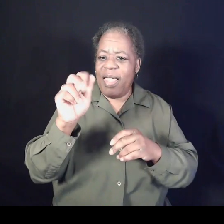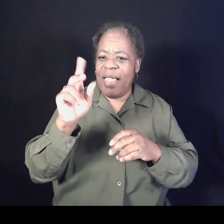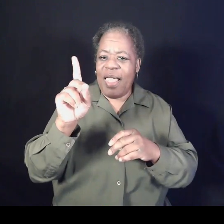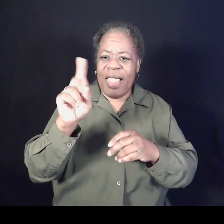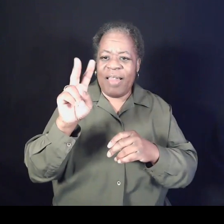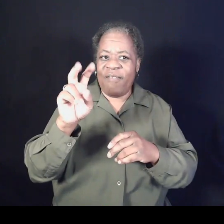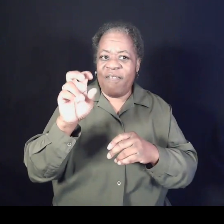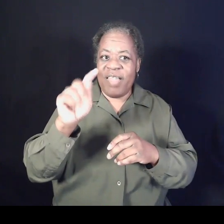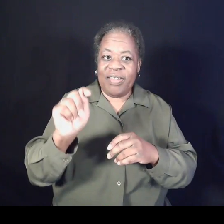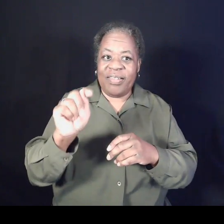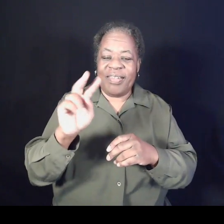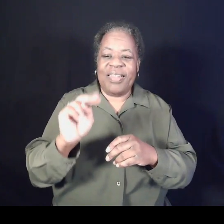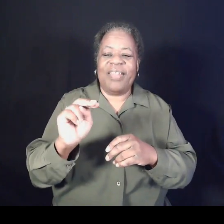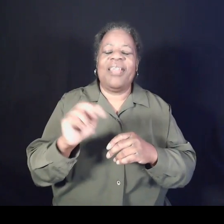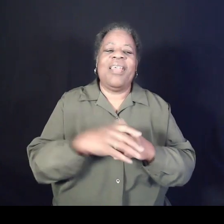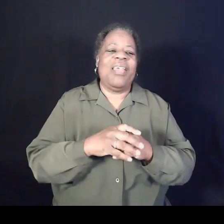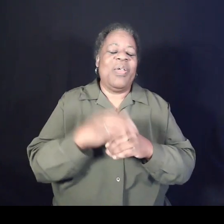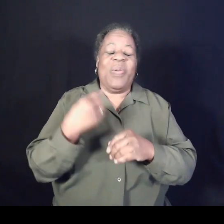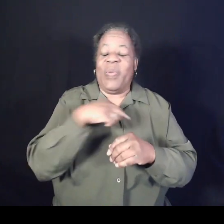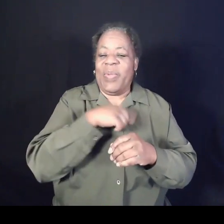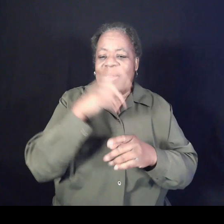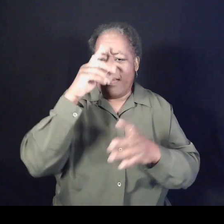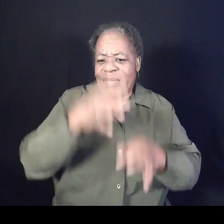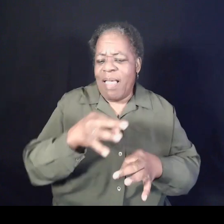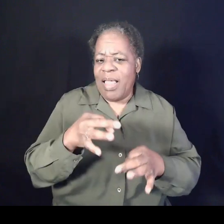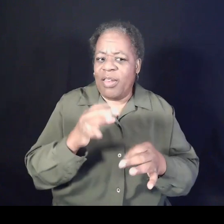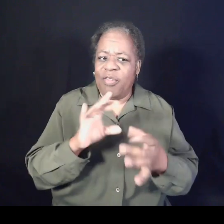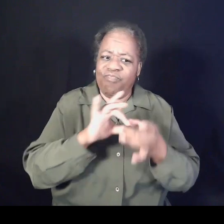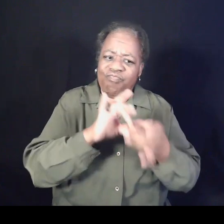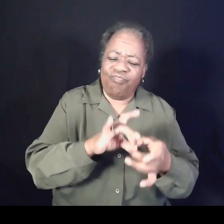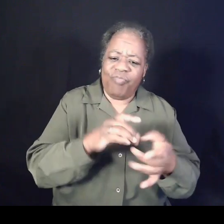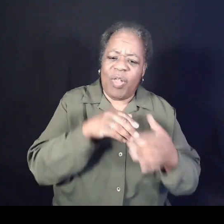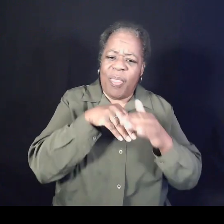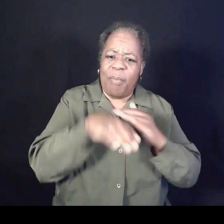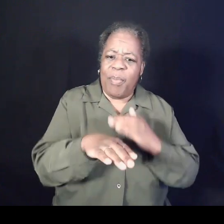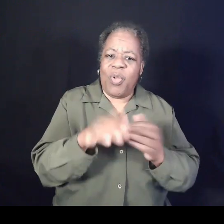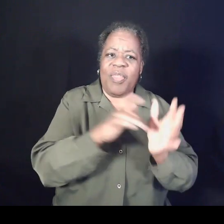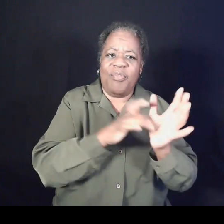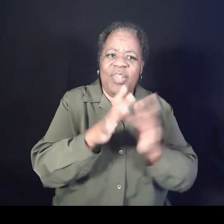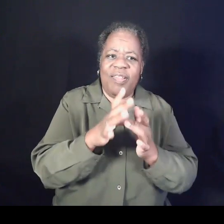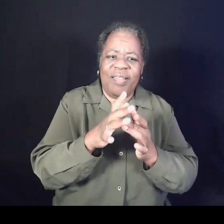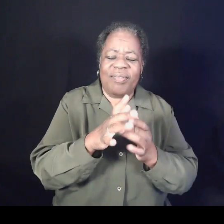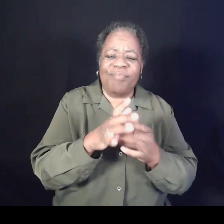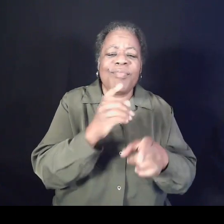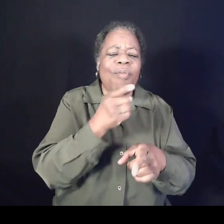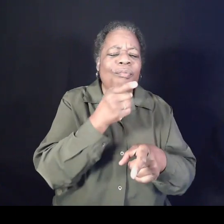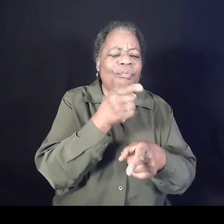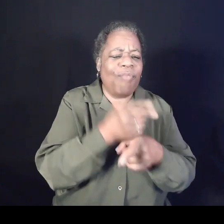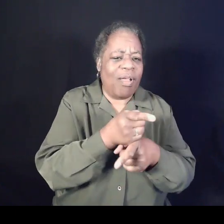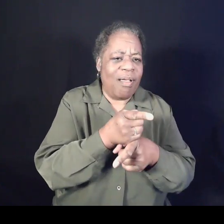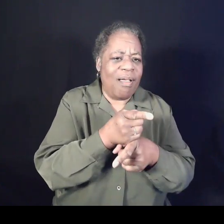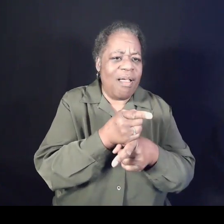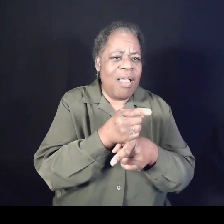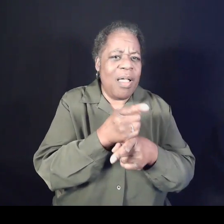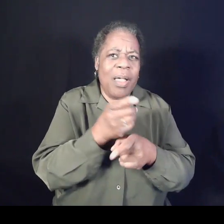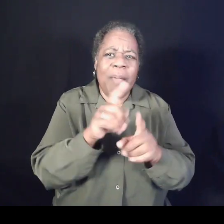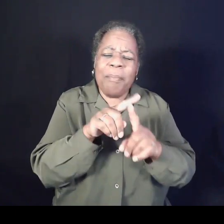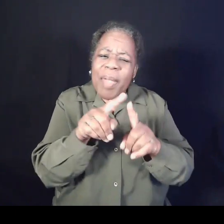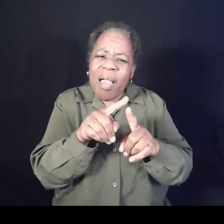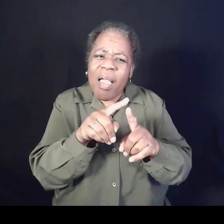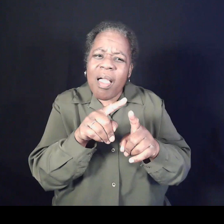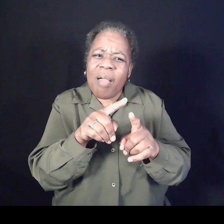Jesus again. But beyond that, what aspect of Jesus' birth did we want to focus on this